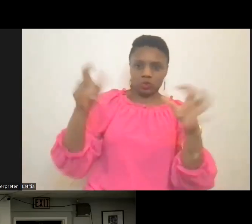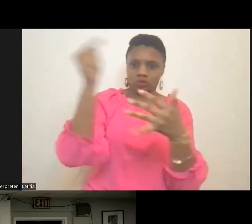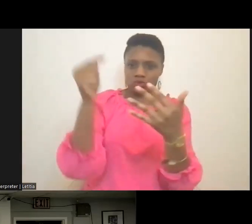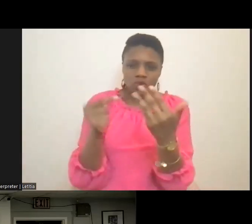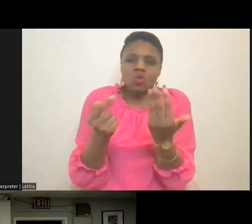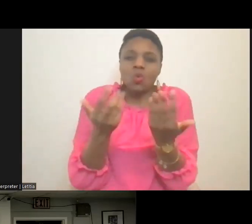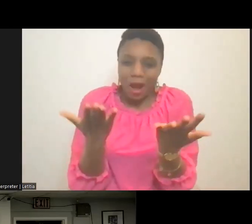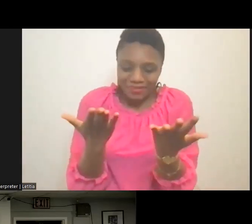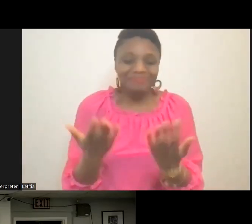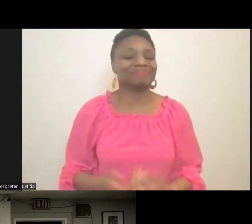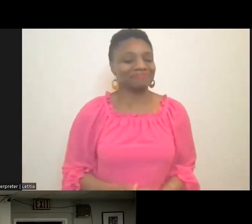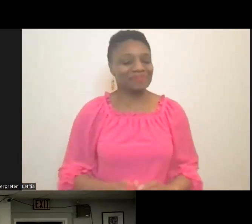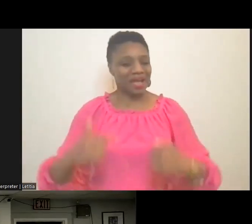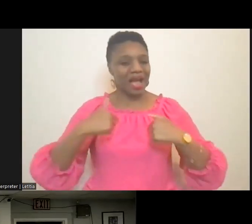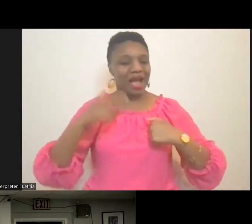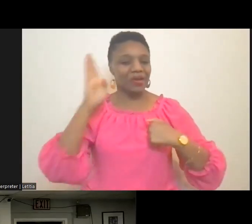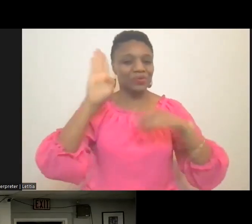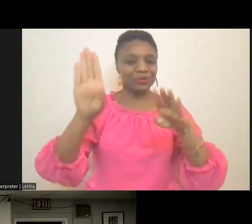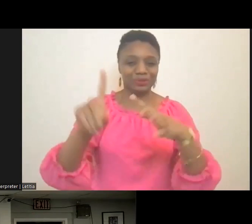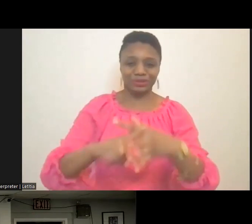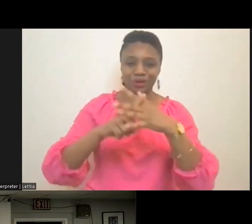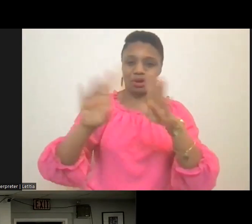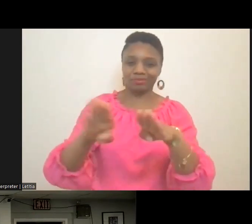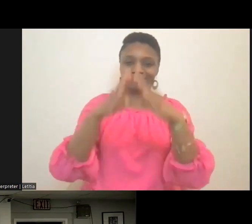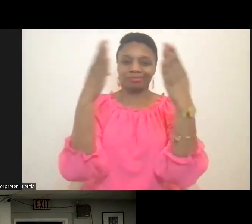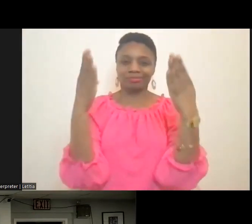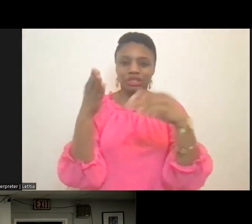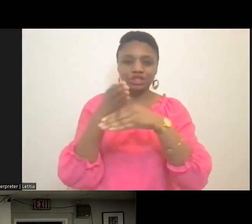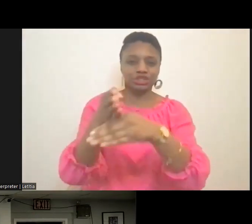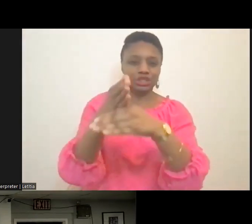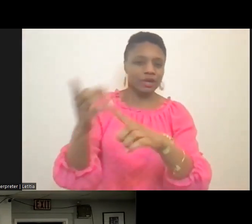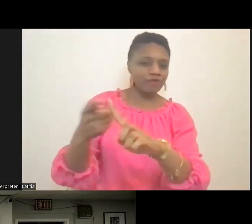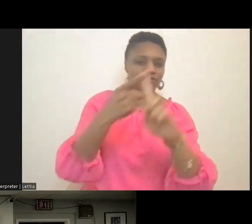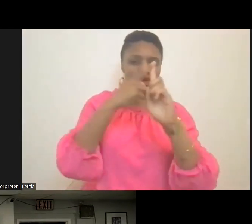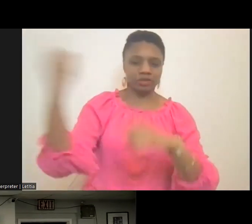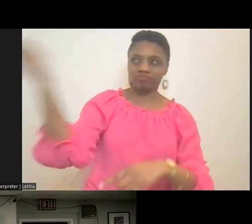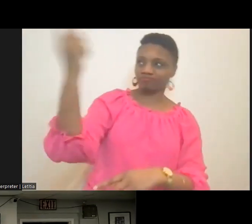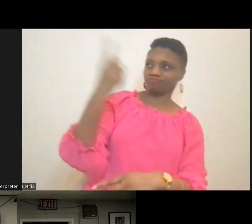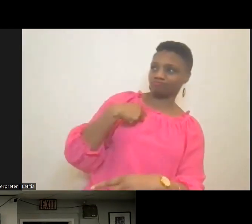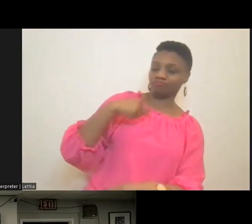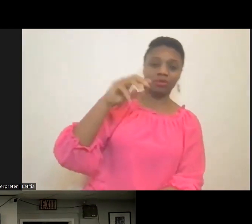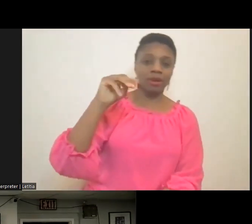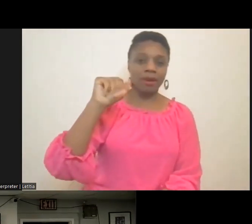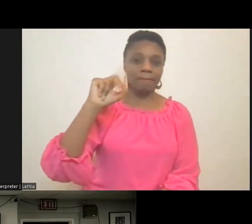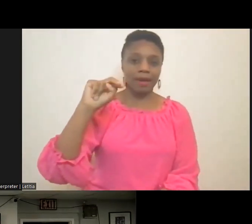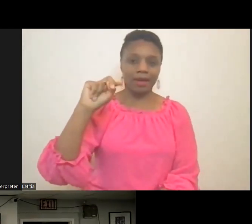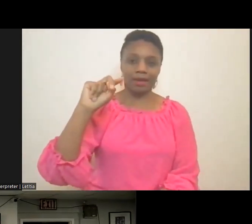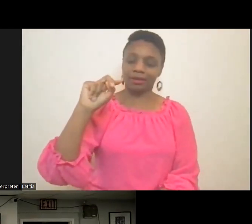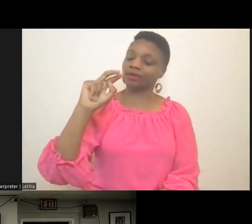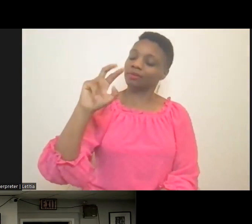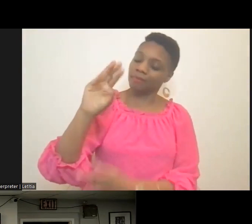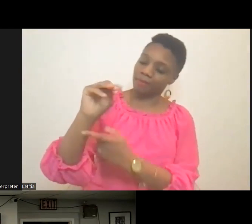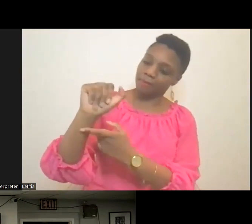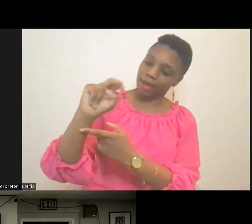guess let me share sort of what the mandate is, right? And there's two things, sort of big picture.